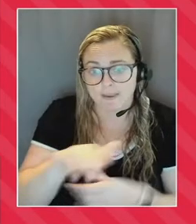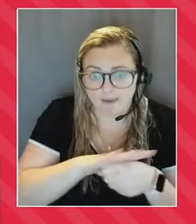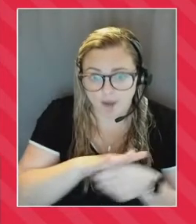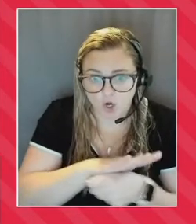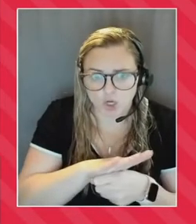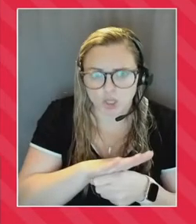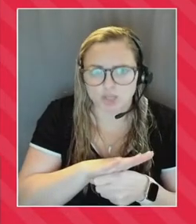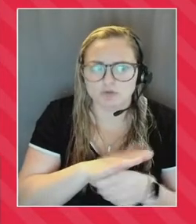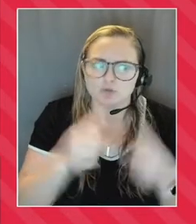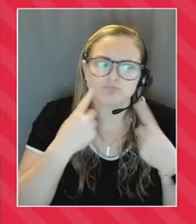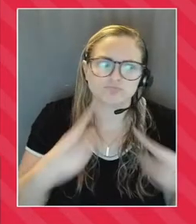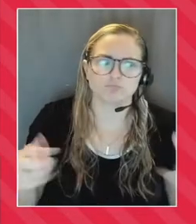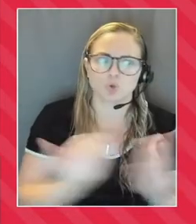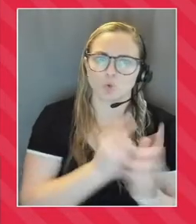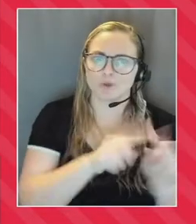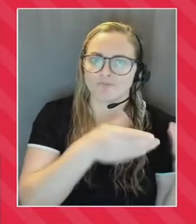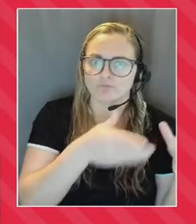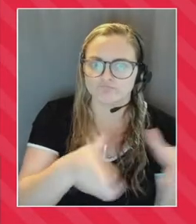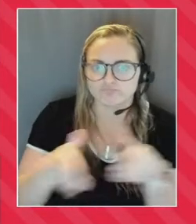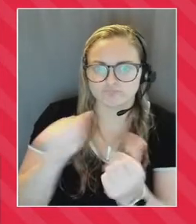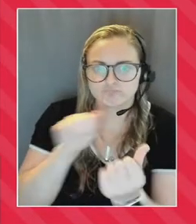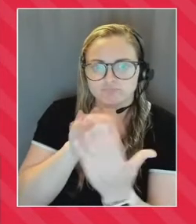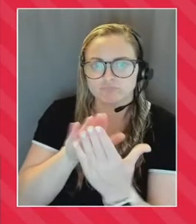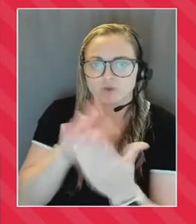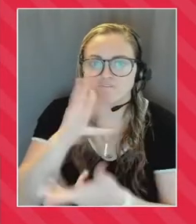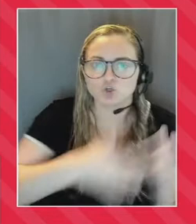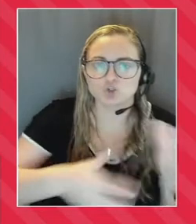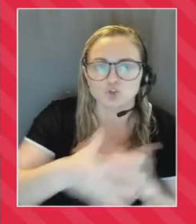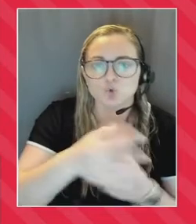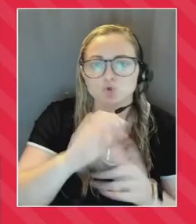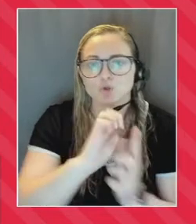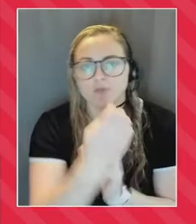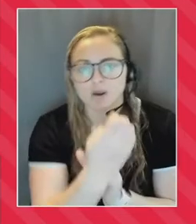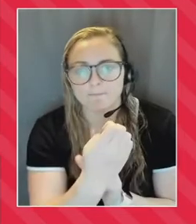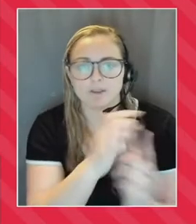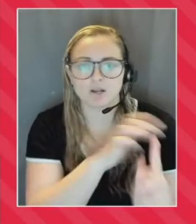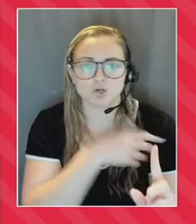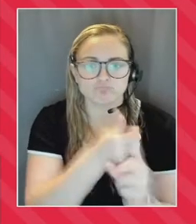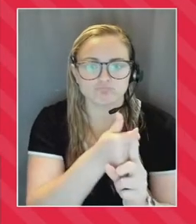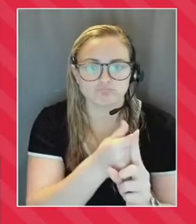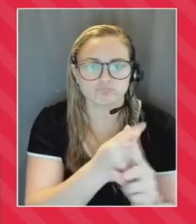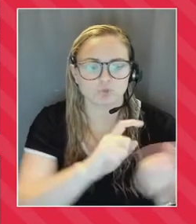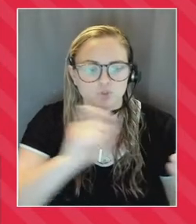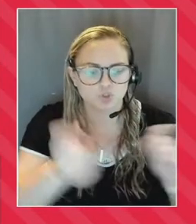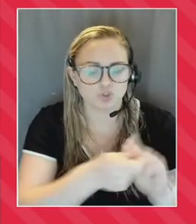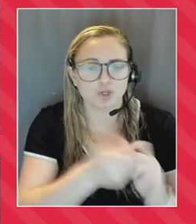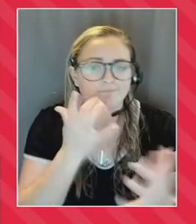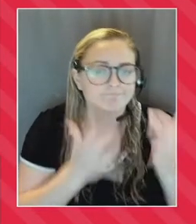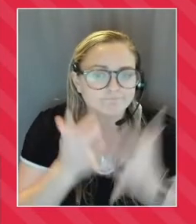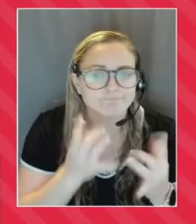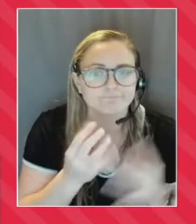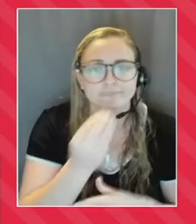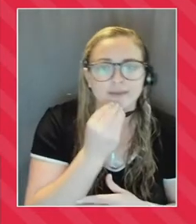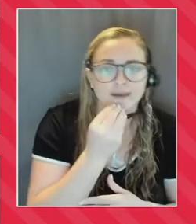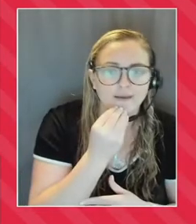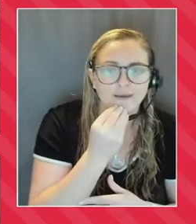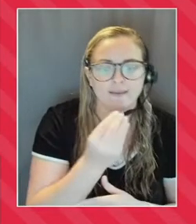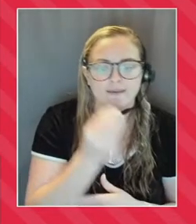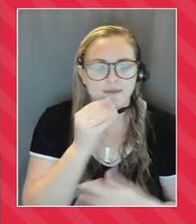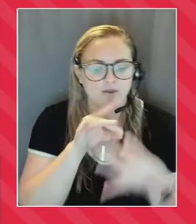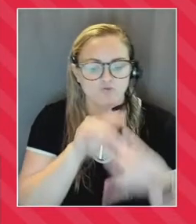new pathways through which social and environmental factors drive disparities in diet and diet-related